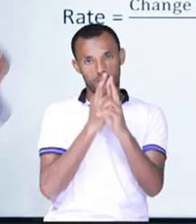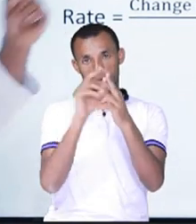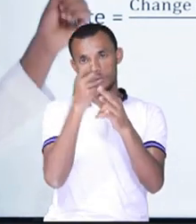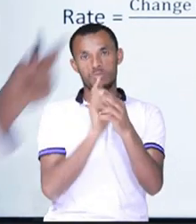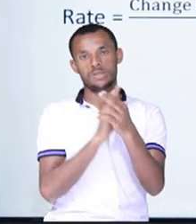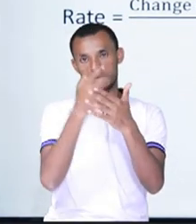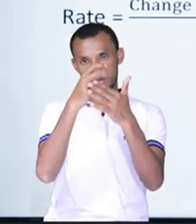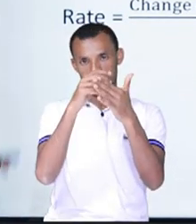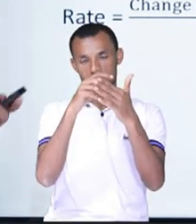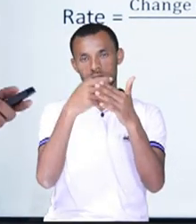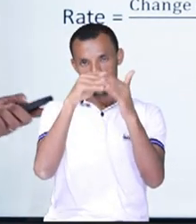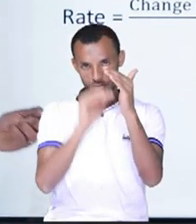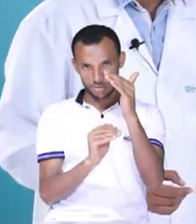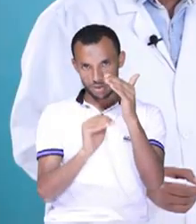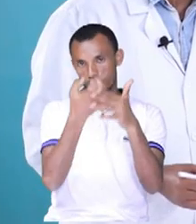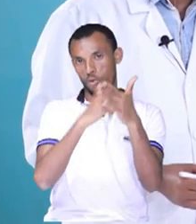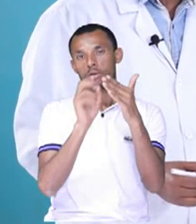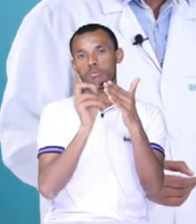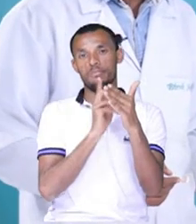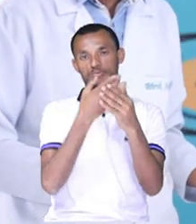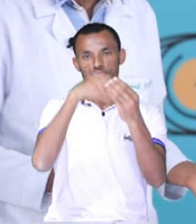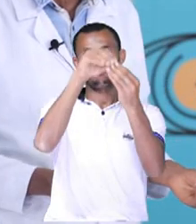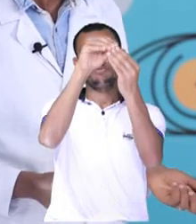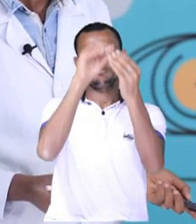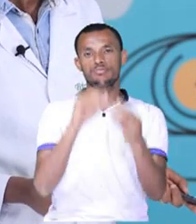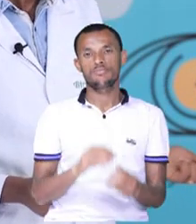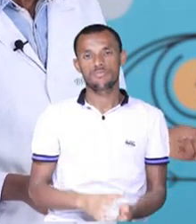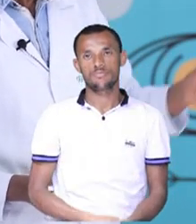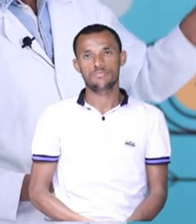plus for reactant and products.